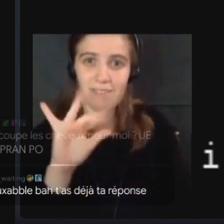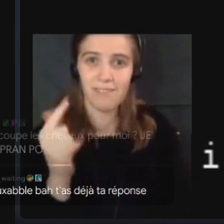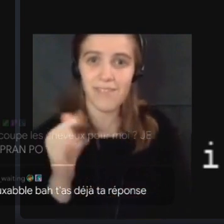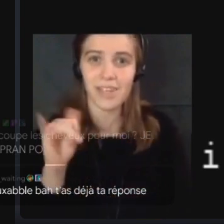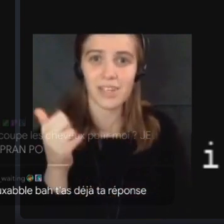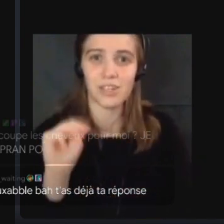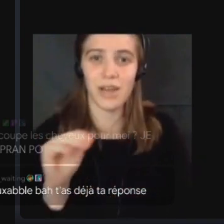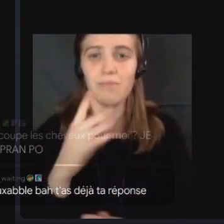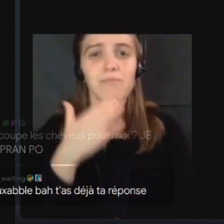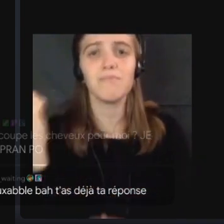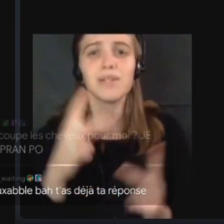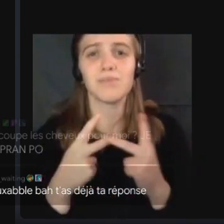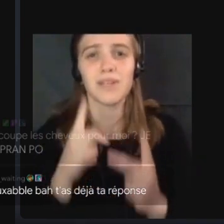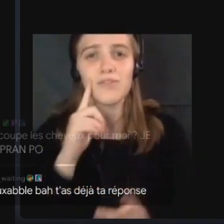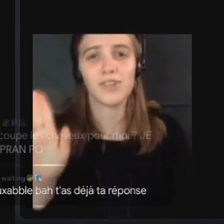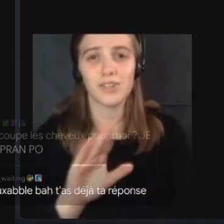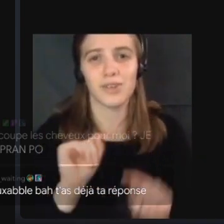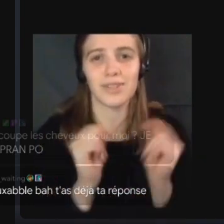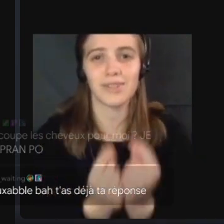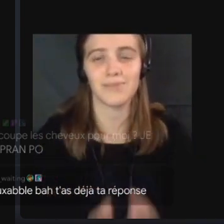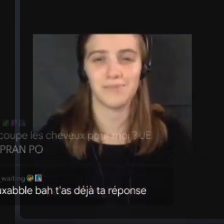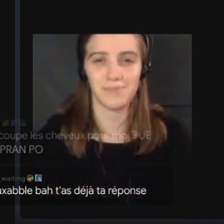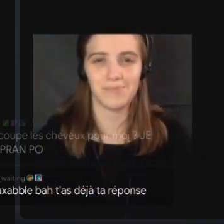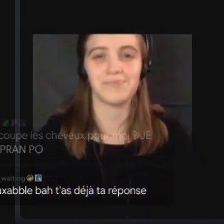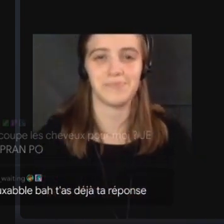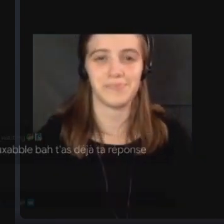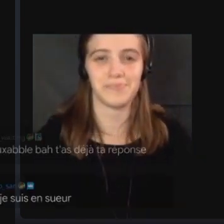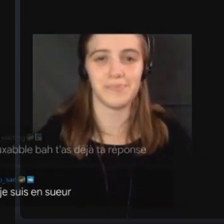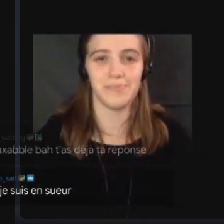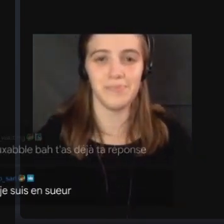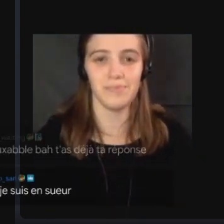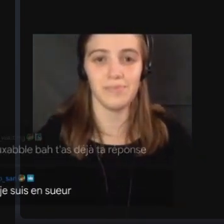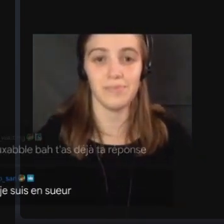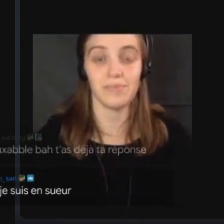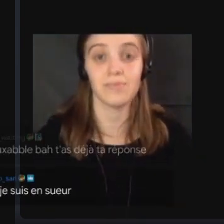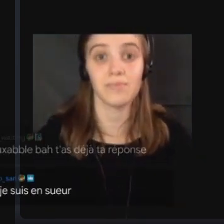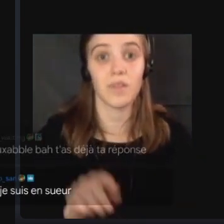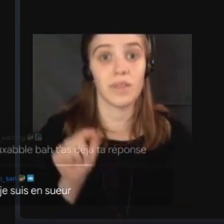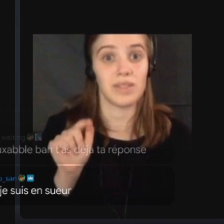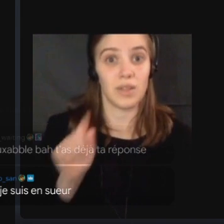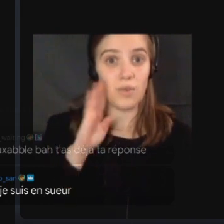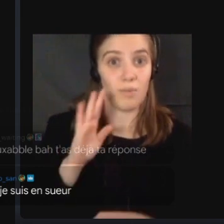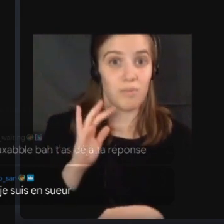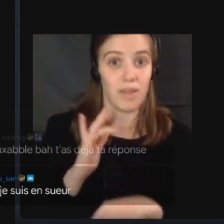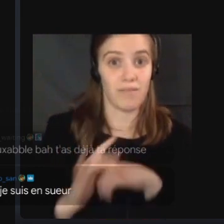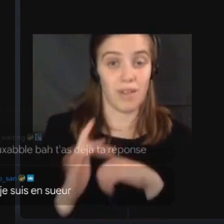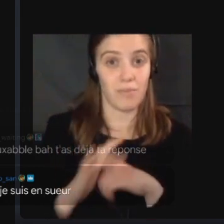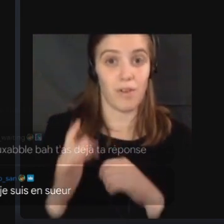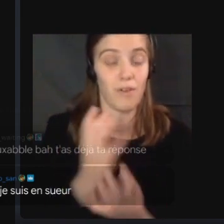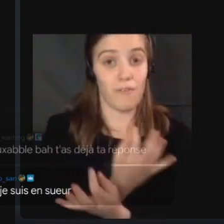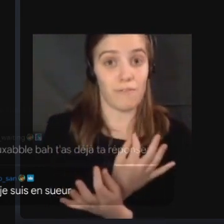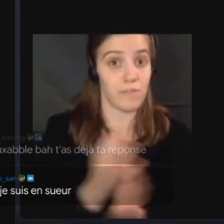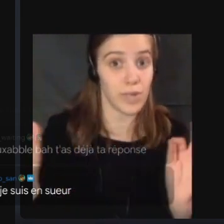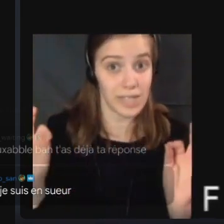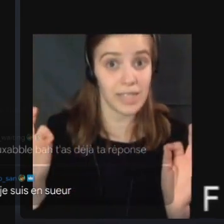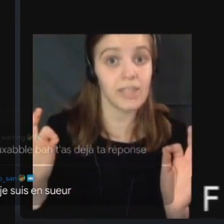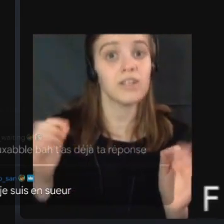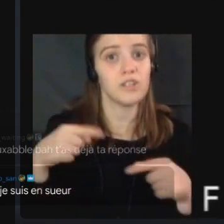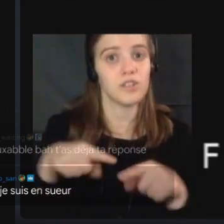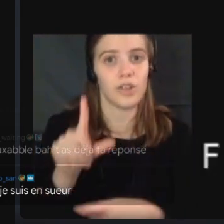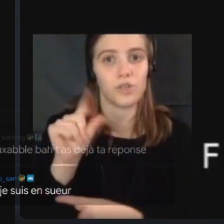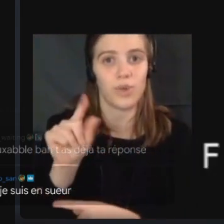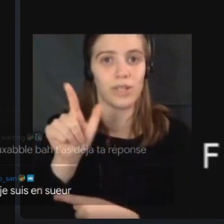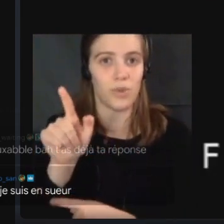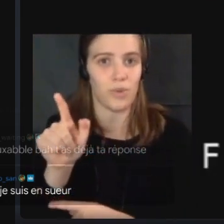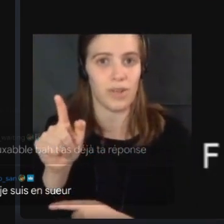Ils se sont vraiment adaptés au confinement, quoi. FigJam is going to be free for the entirety of 2021. Gratuit en 2021.